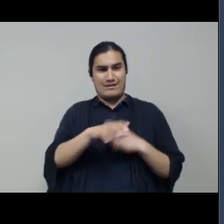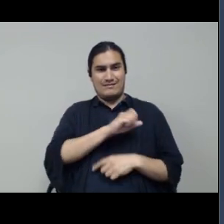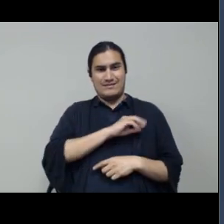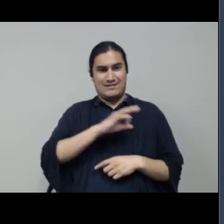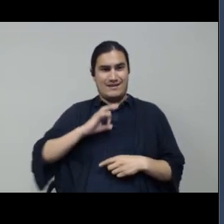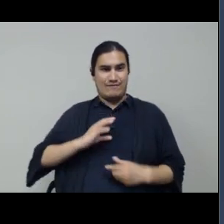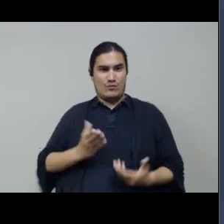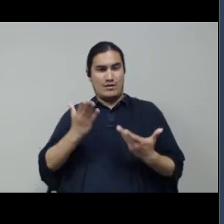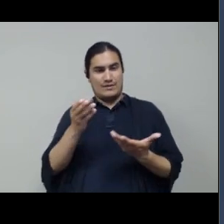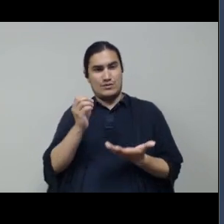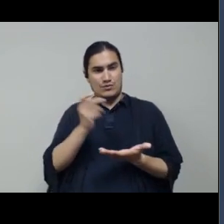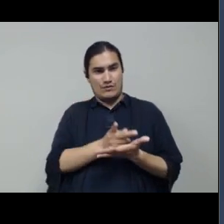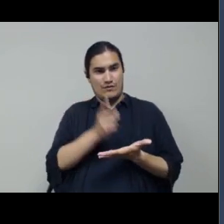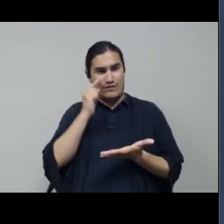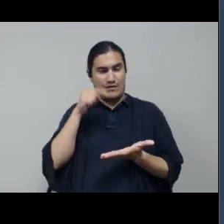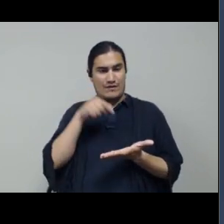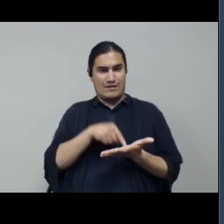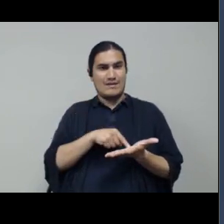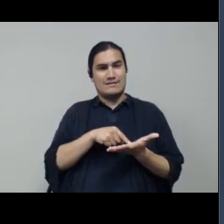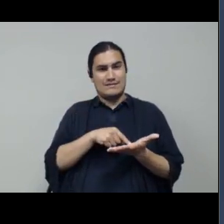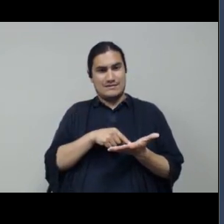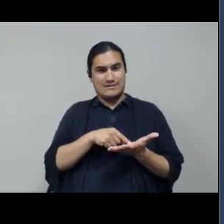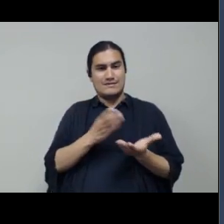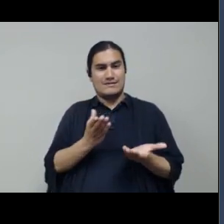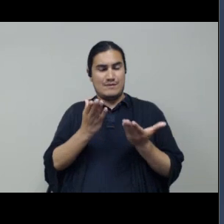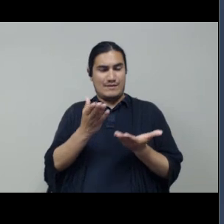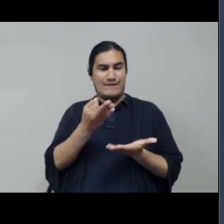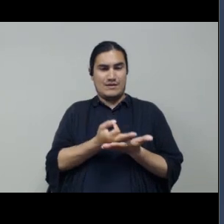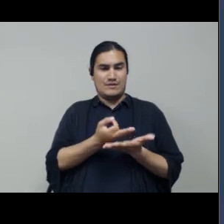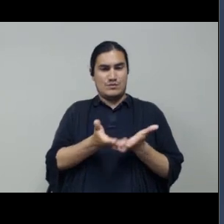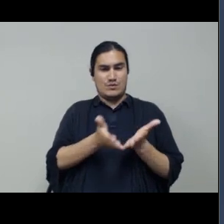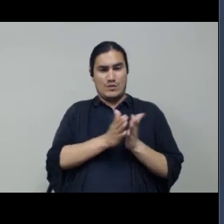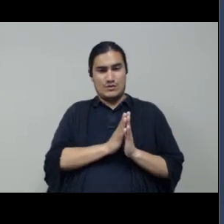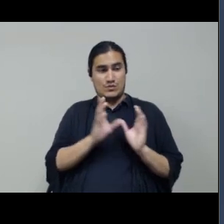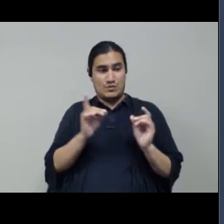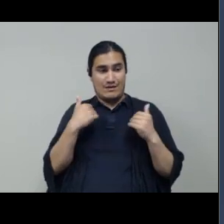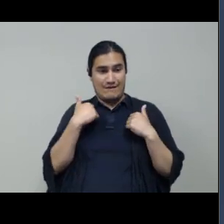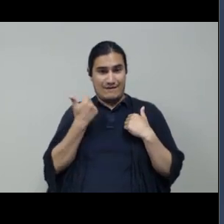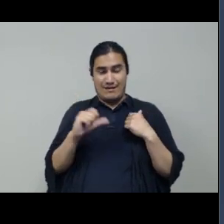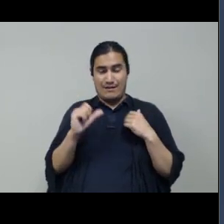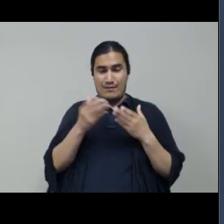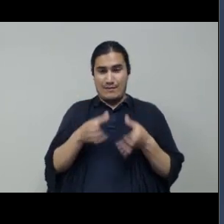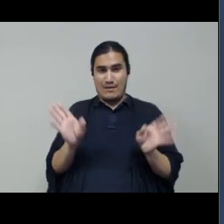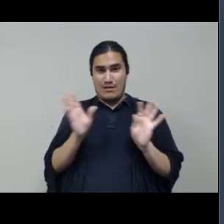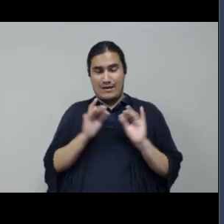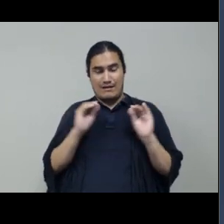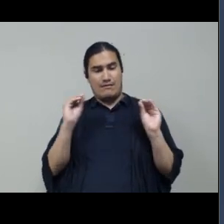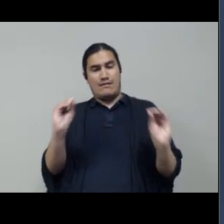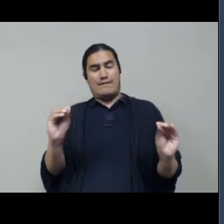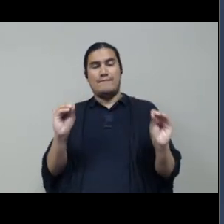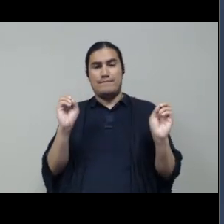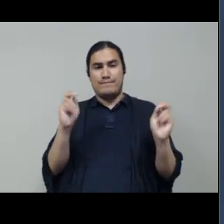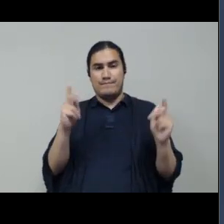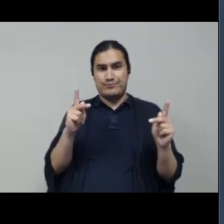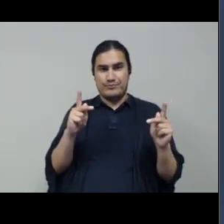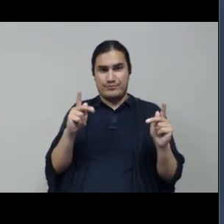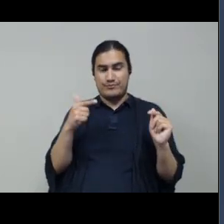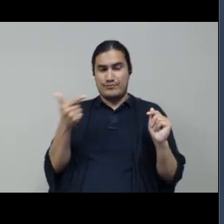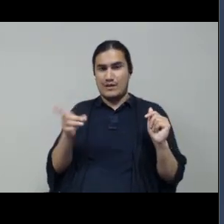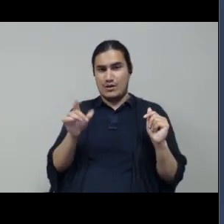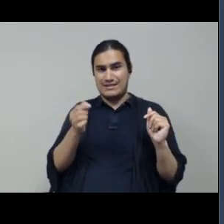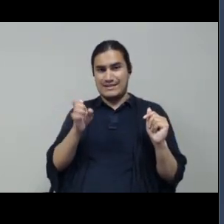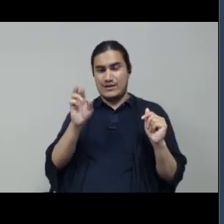approval of this supplemental funds request. Thank you. Do we have any public comment? No public comment at this time. Okay, Vice Chair Gardino. Thank